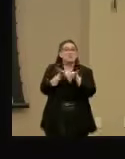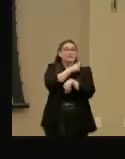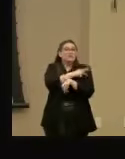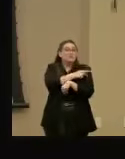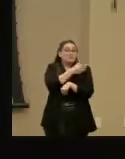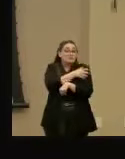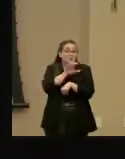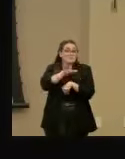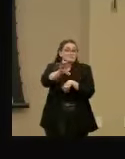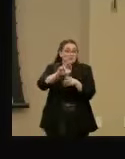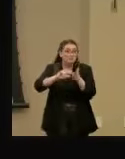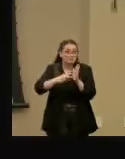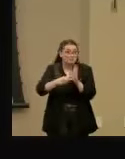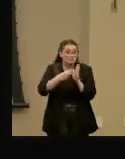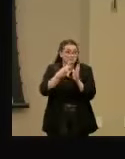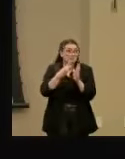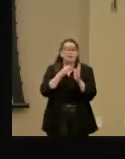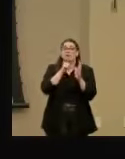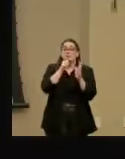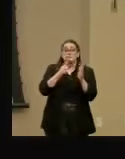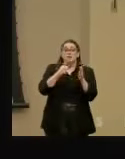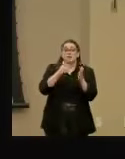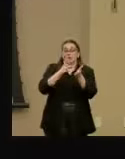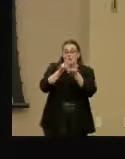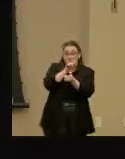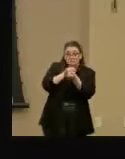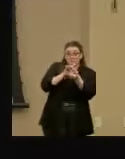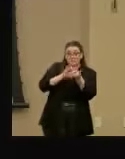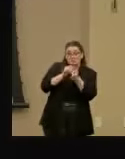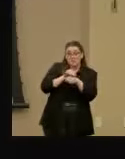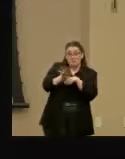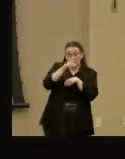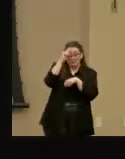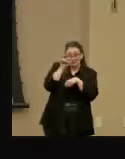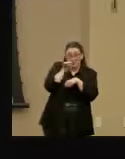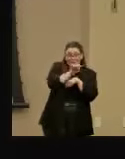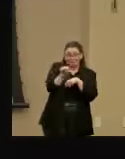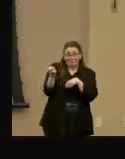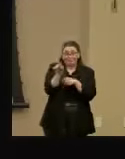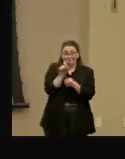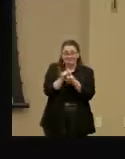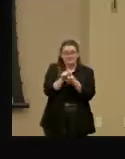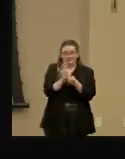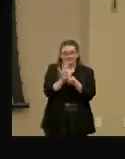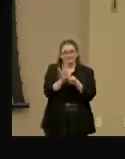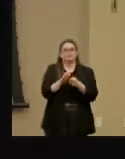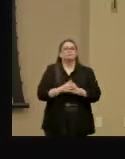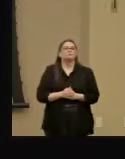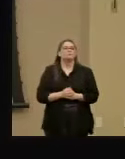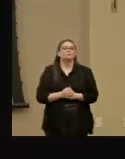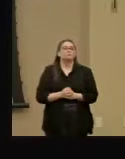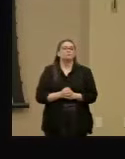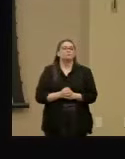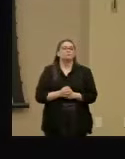is not giving me specific medical advice just to you, okay? So keep that in mind. And again, kind of that third point